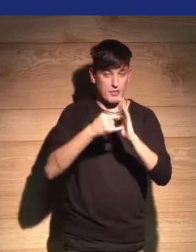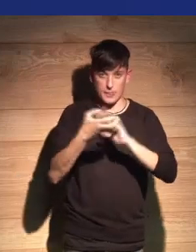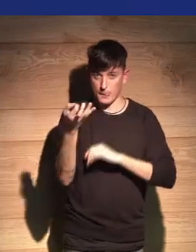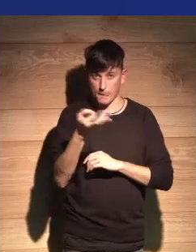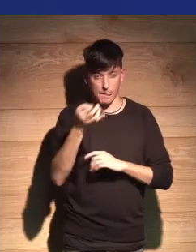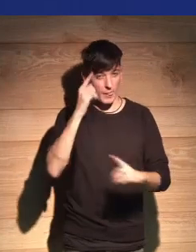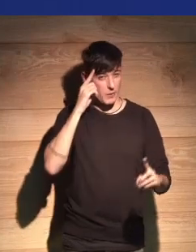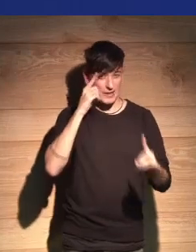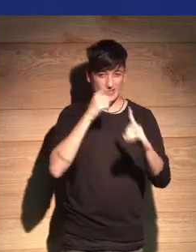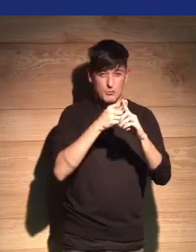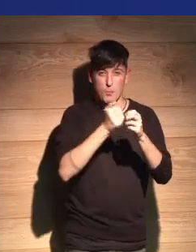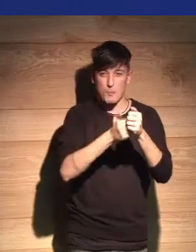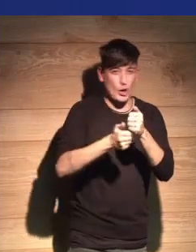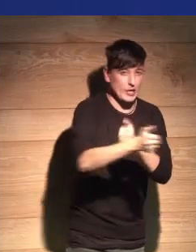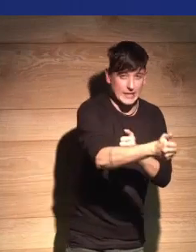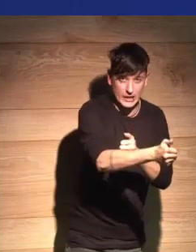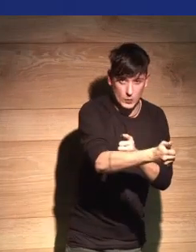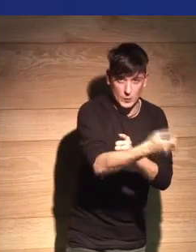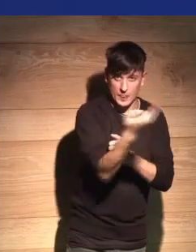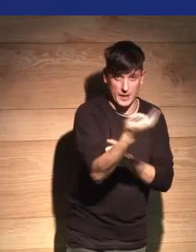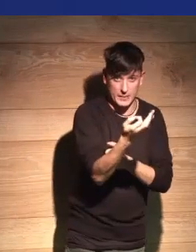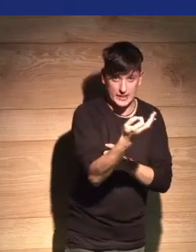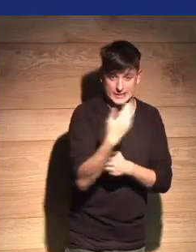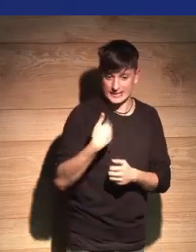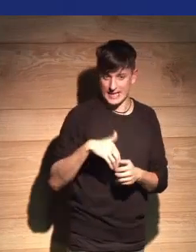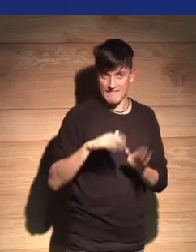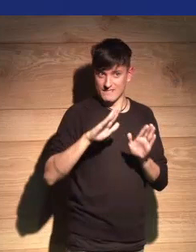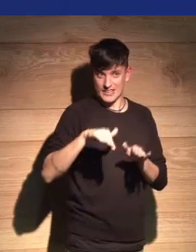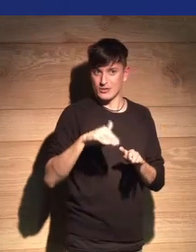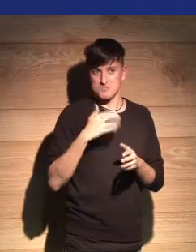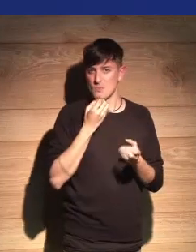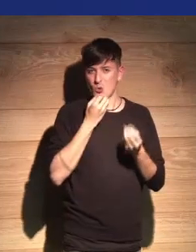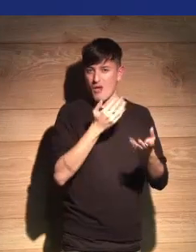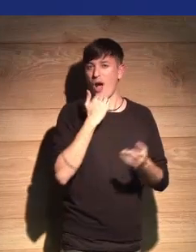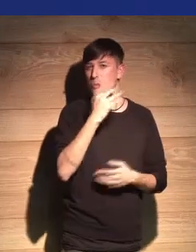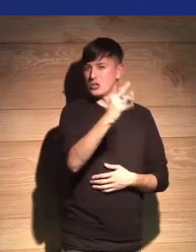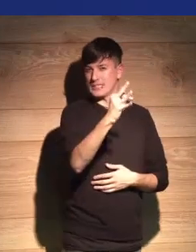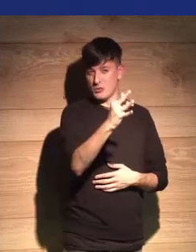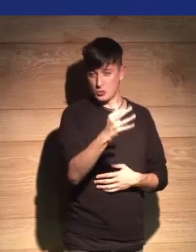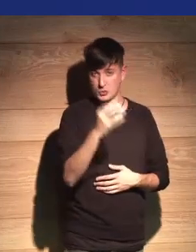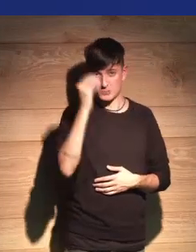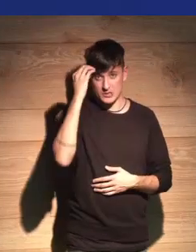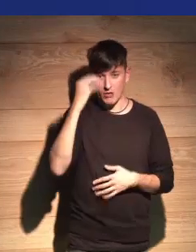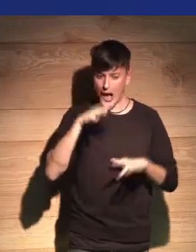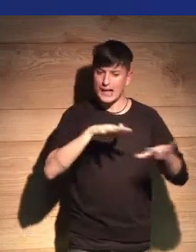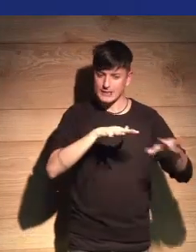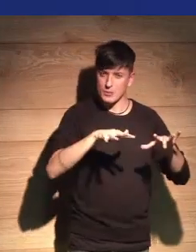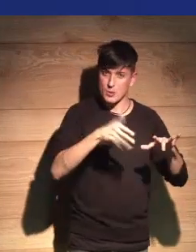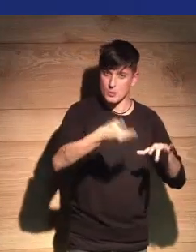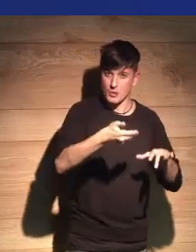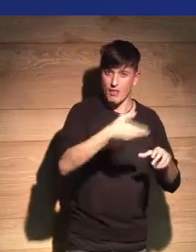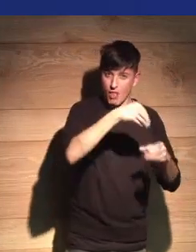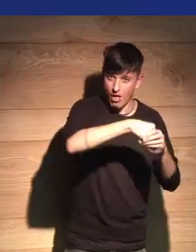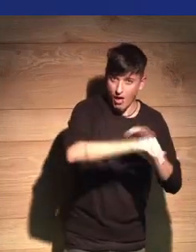it. It must be a priority goal for all of us. And I will end on a positive note. I think we